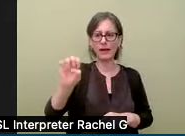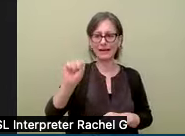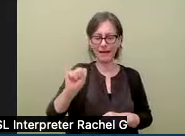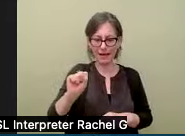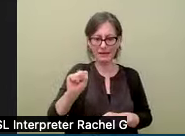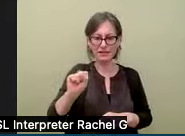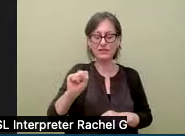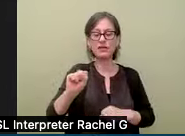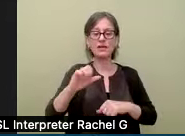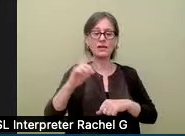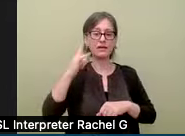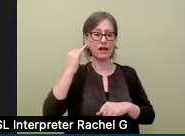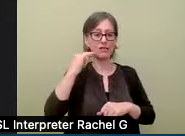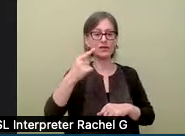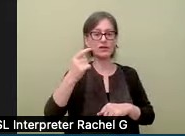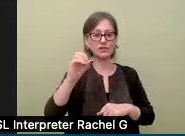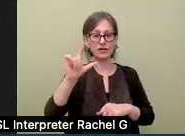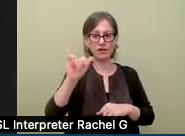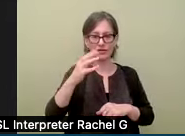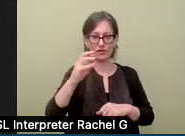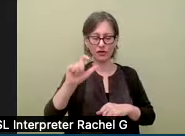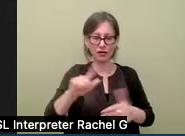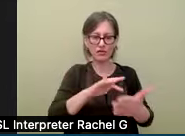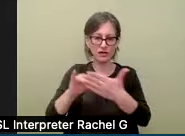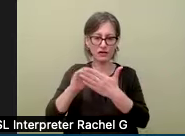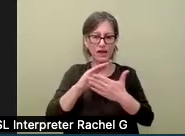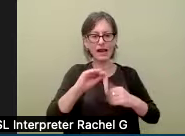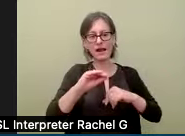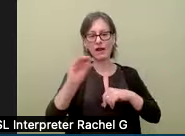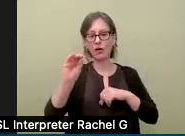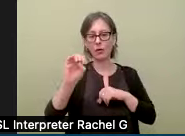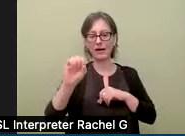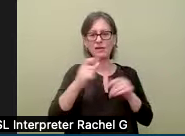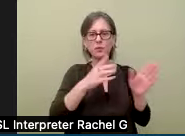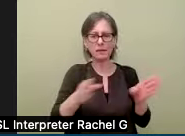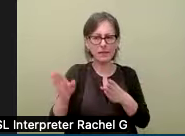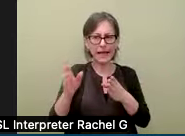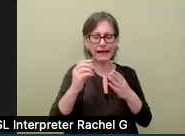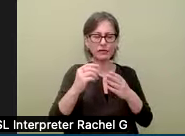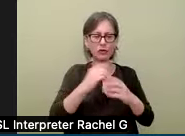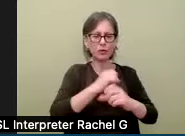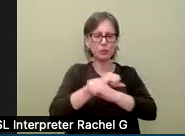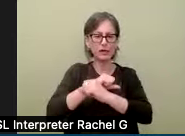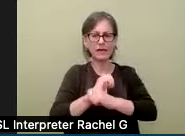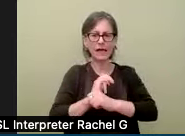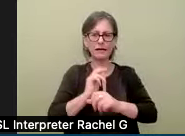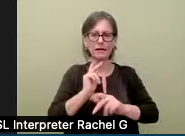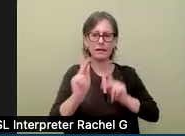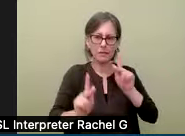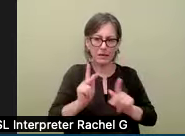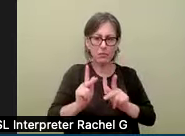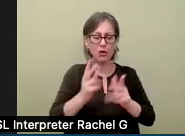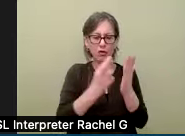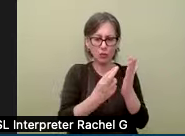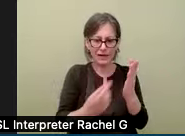Geological Survey, and the National Weather Service. And together, we plan for the next tsunami, helping to protect the state's people,